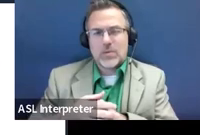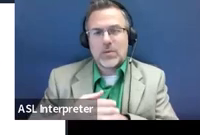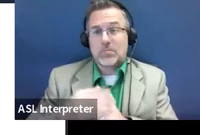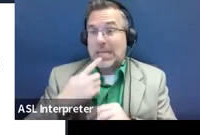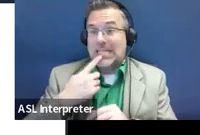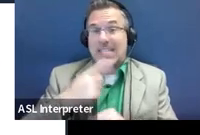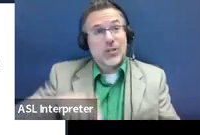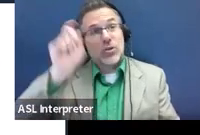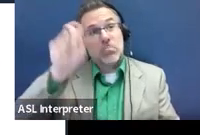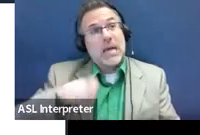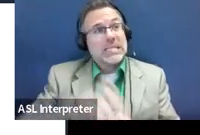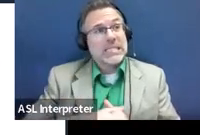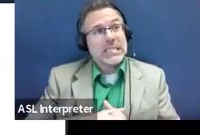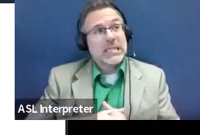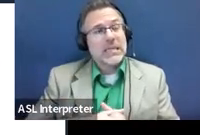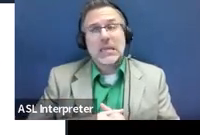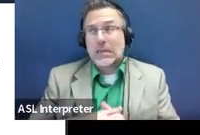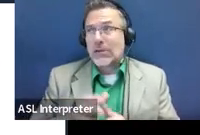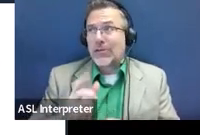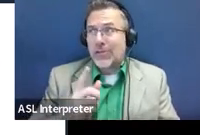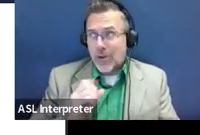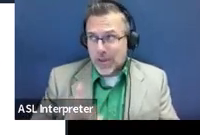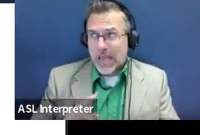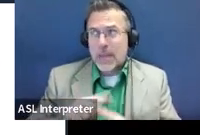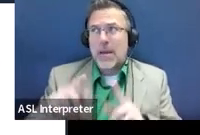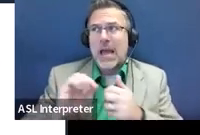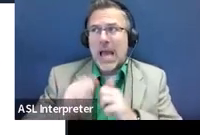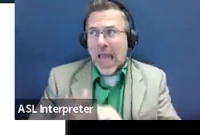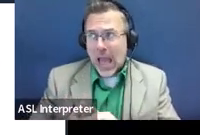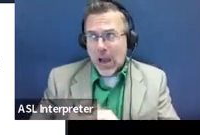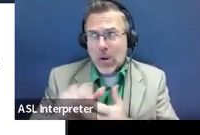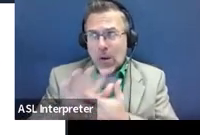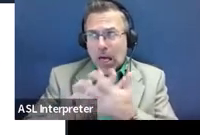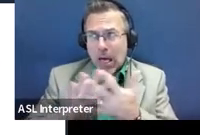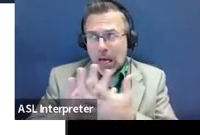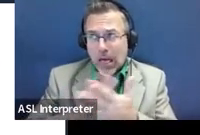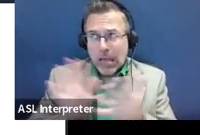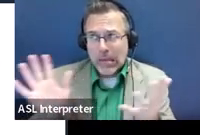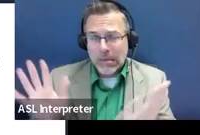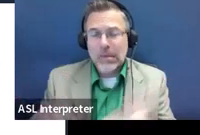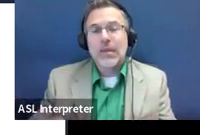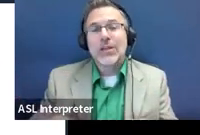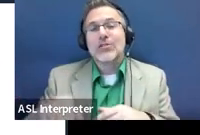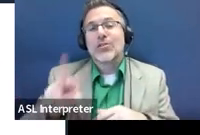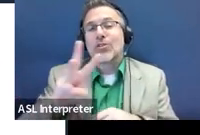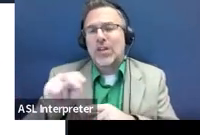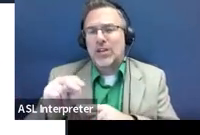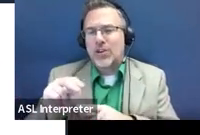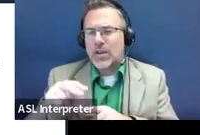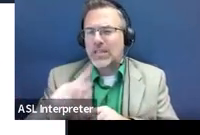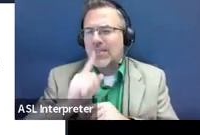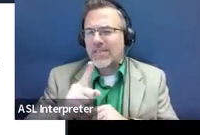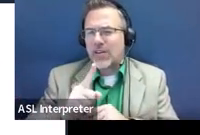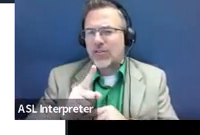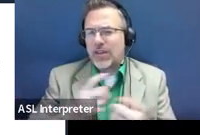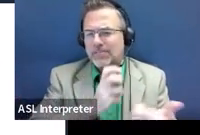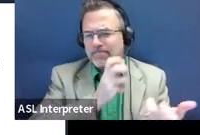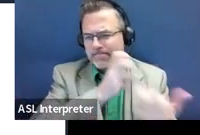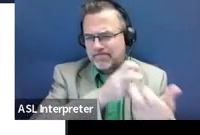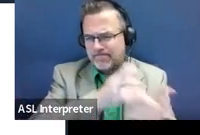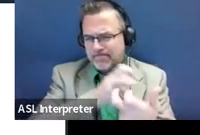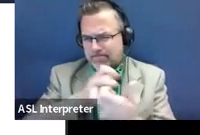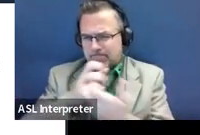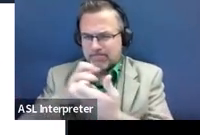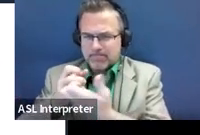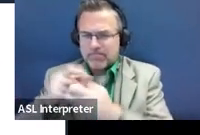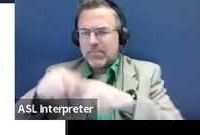So that's why I say the written notice is very tricky and it's very personalized. It's really how you fill it